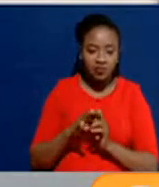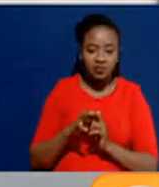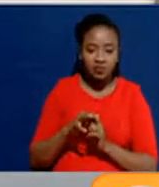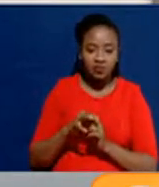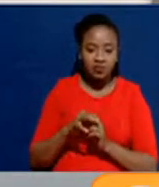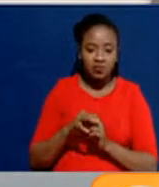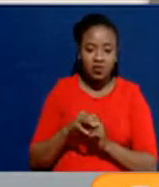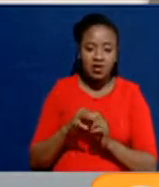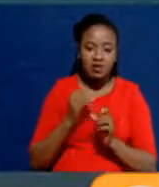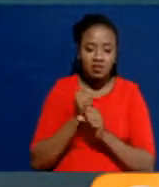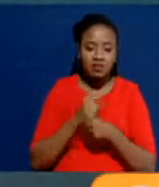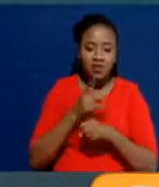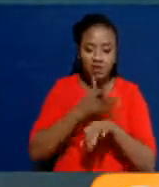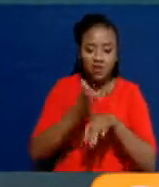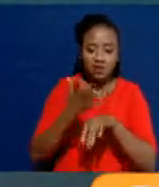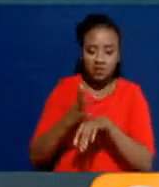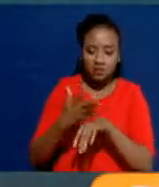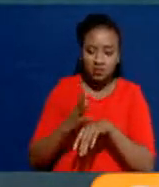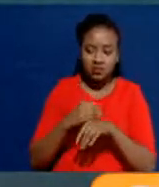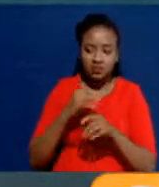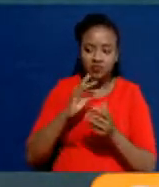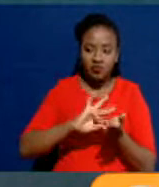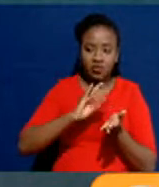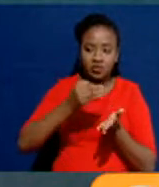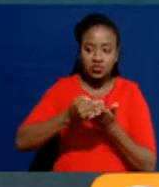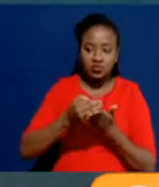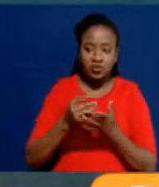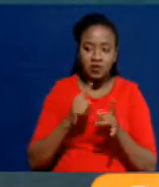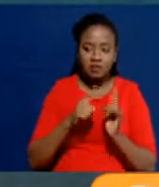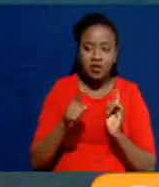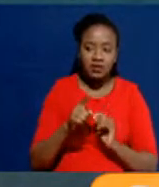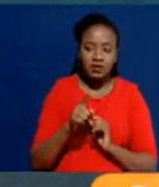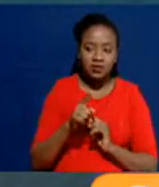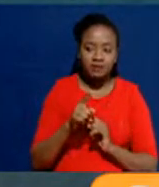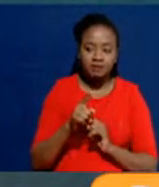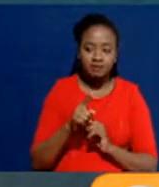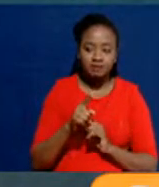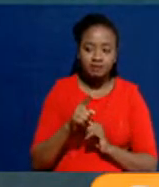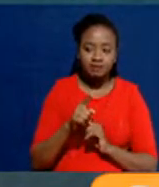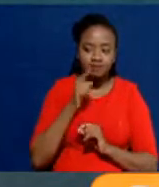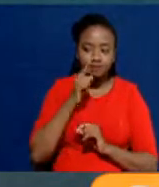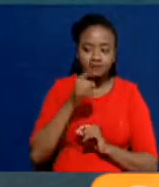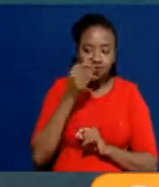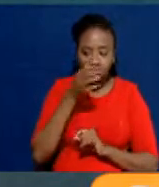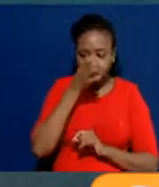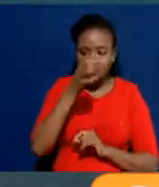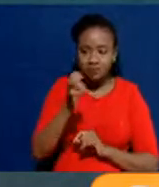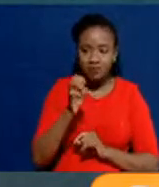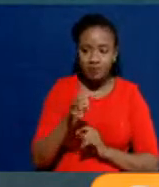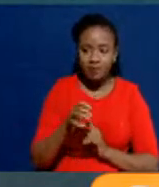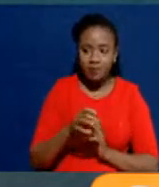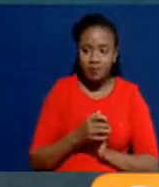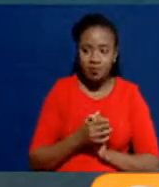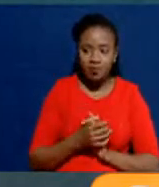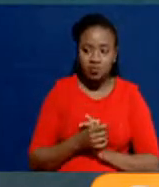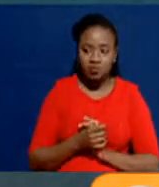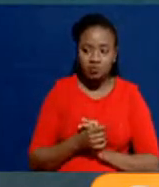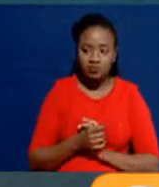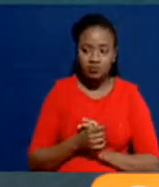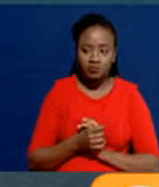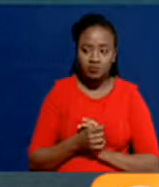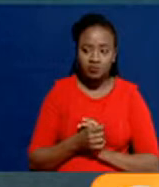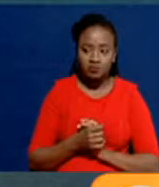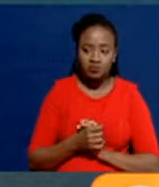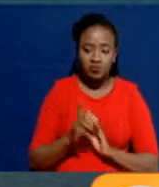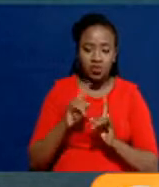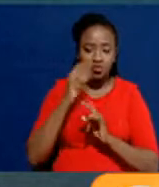bloated wage bill or wastage of resources. But that was ignored, Gituko, and some very weird reasons given as to